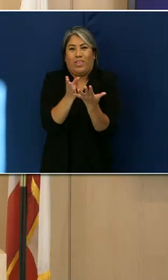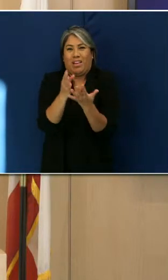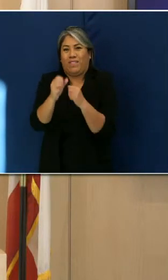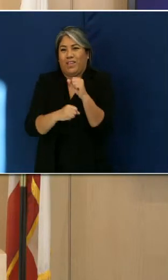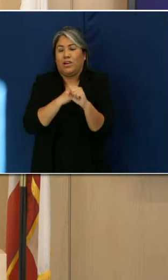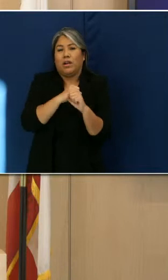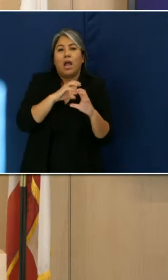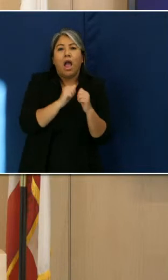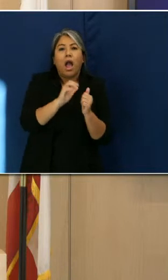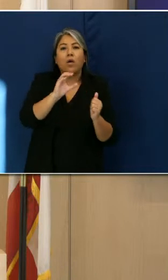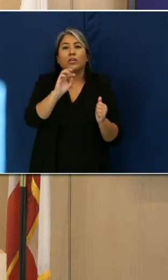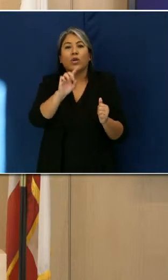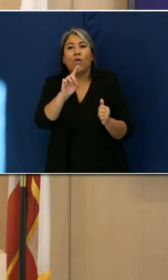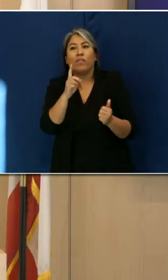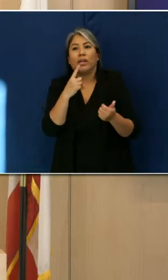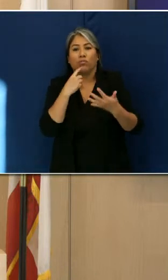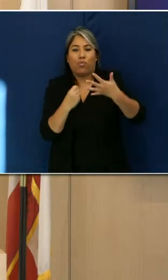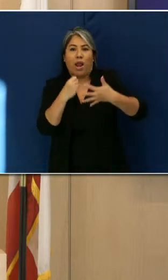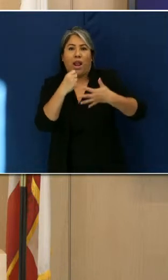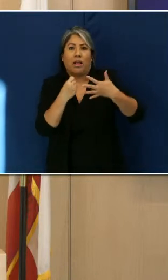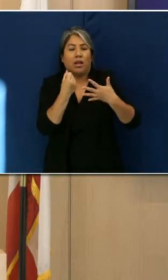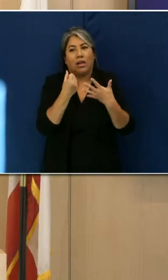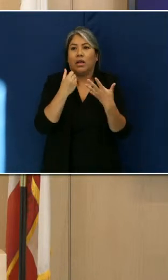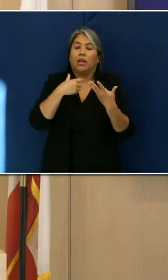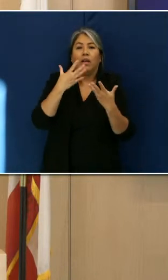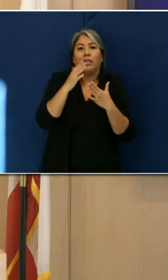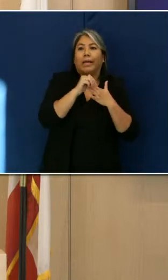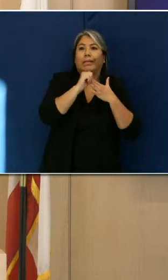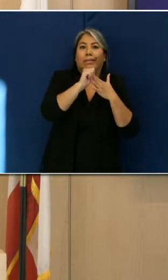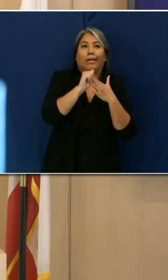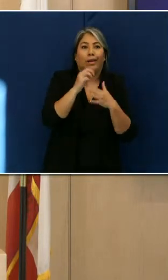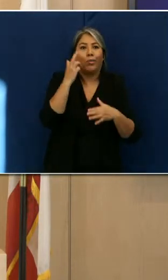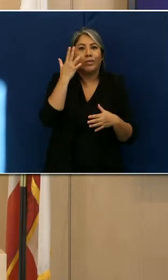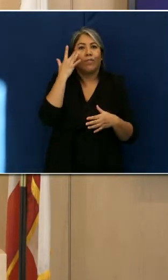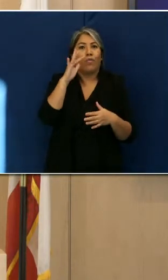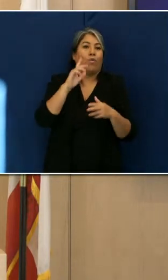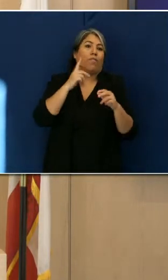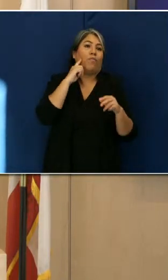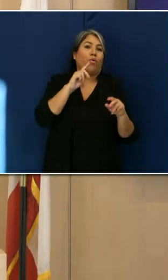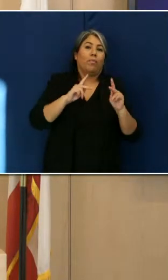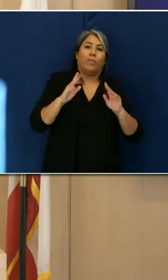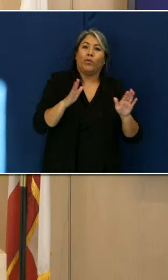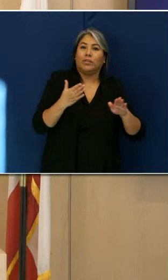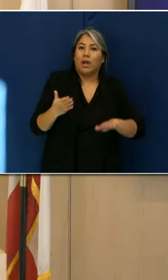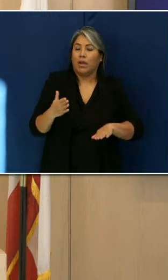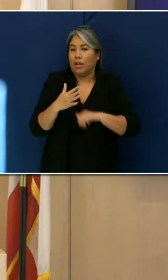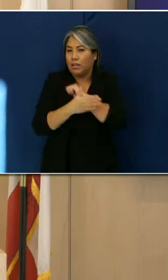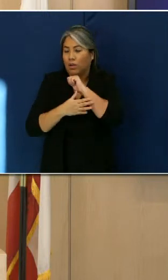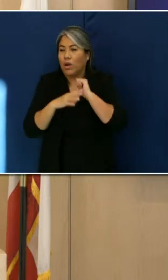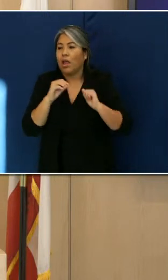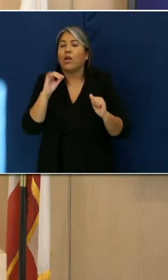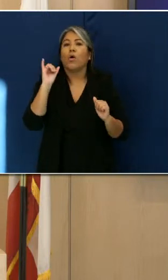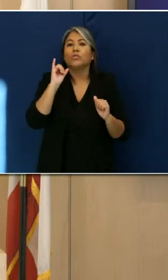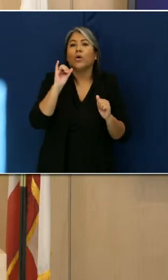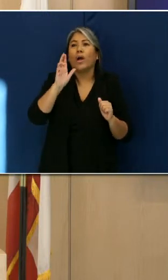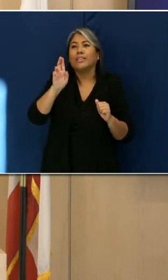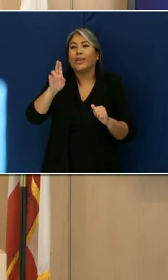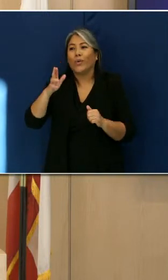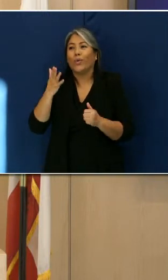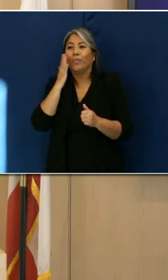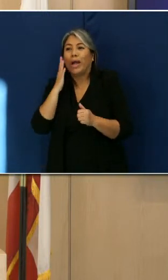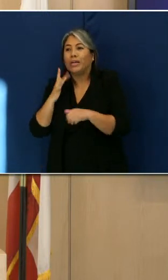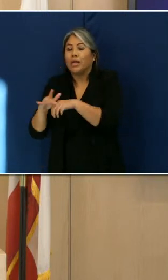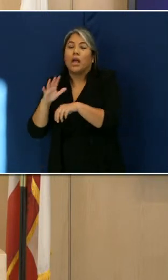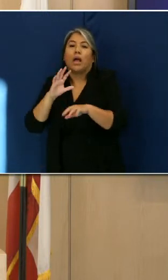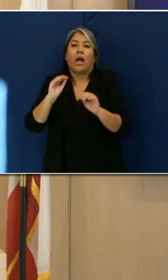COVID rank among leading causes of death in the county? And second, to expand on staffing concerns in ICU, obviously we can't wave a